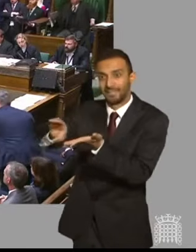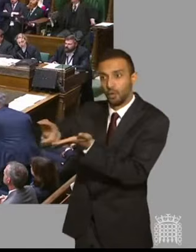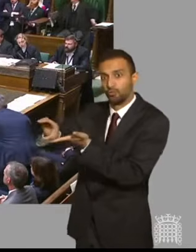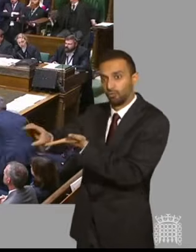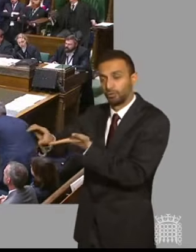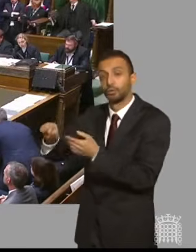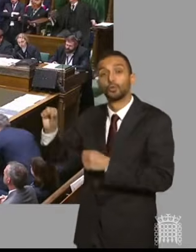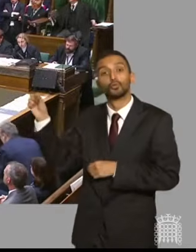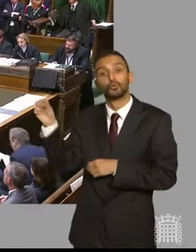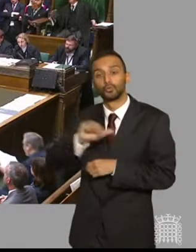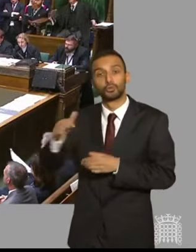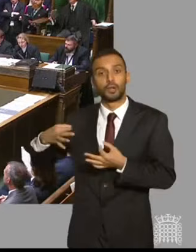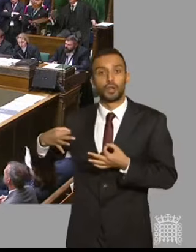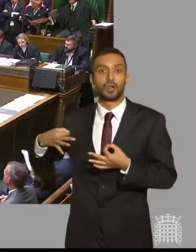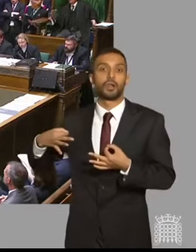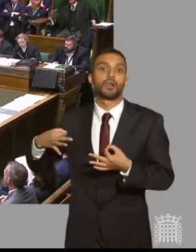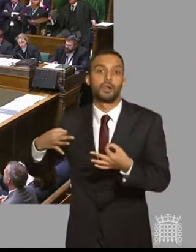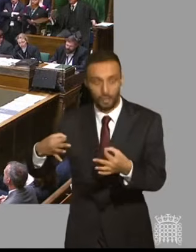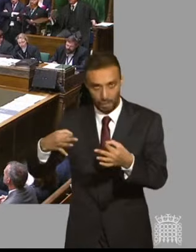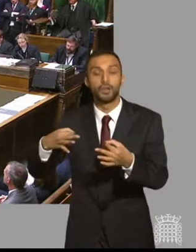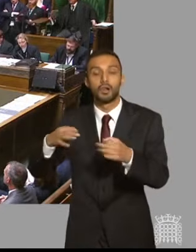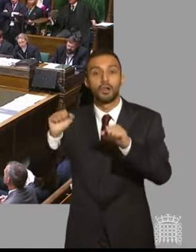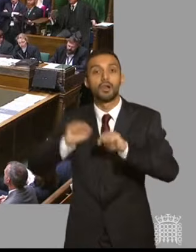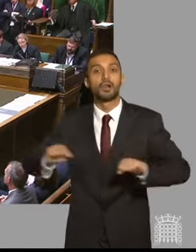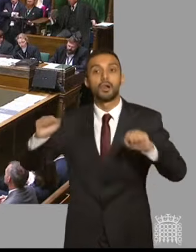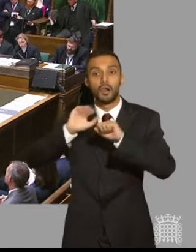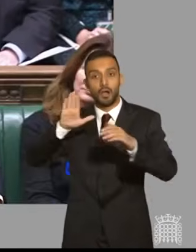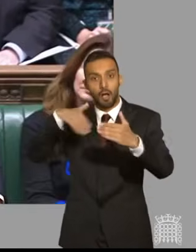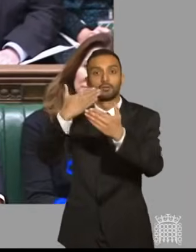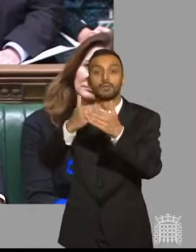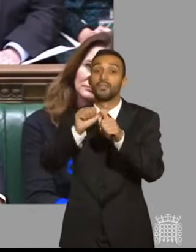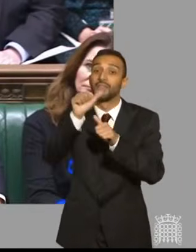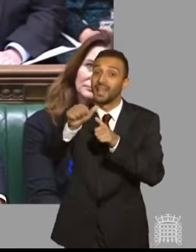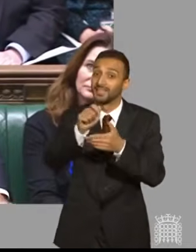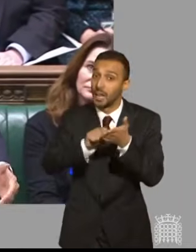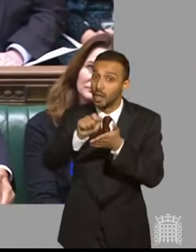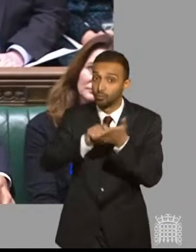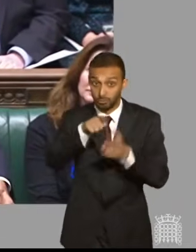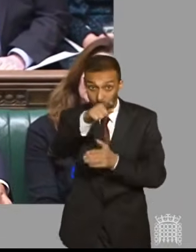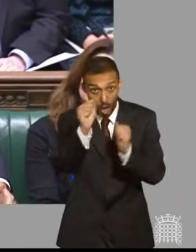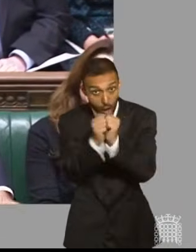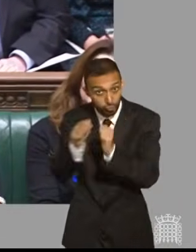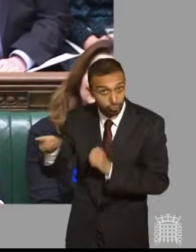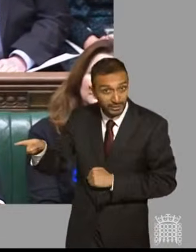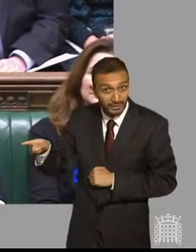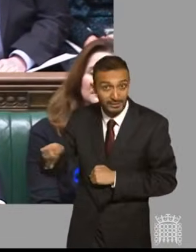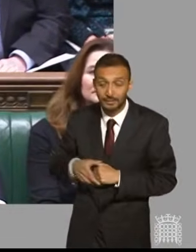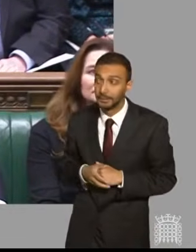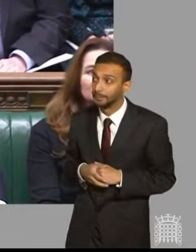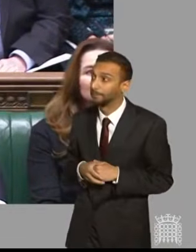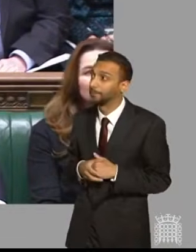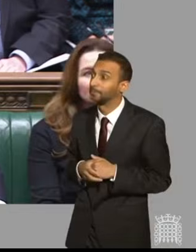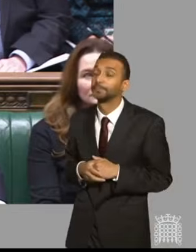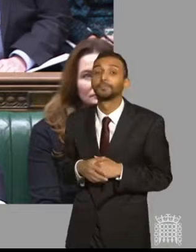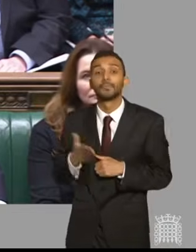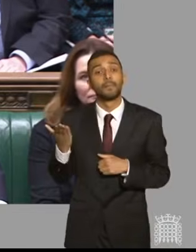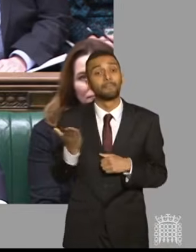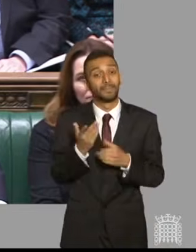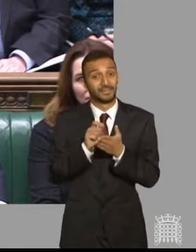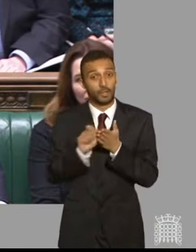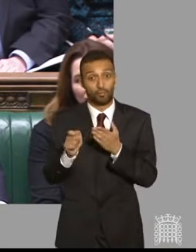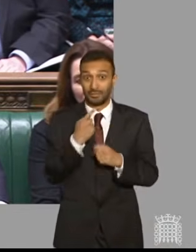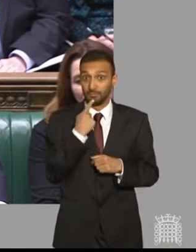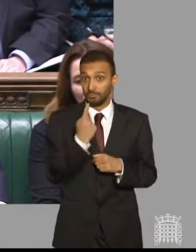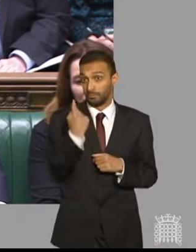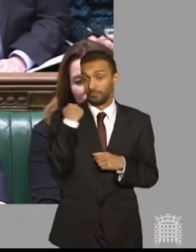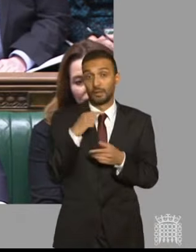Mr. Speaker, as the Business Secretary said on Monday, she asked Henry Staunton to step down after serious concerns were raised.